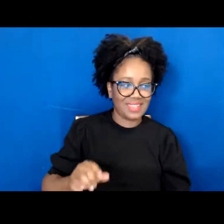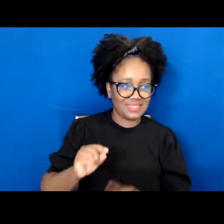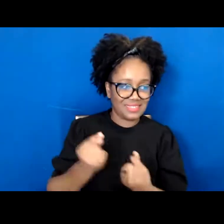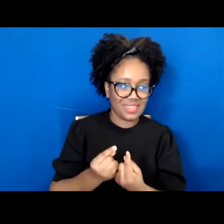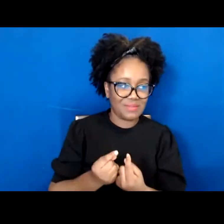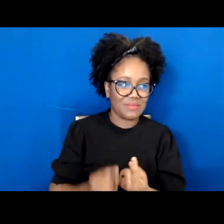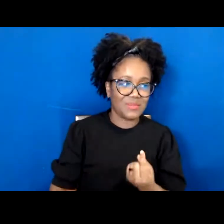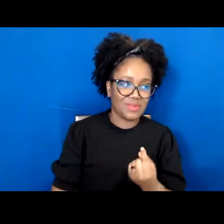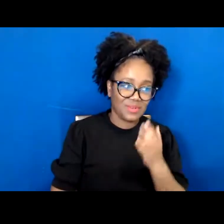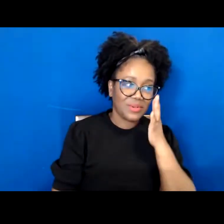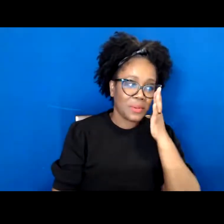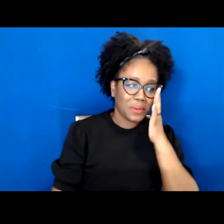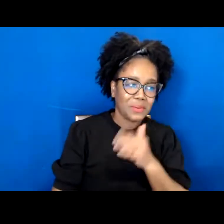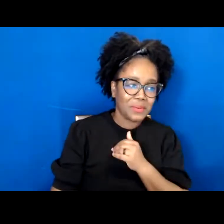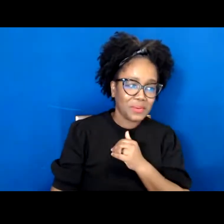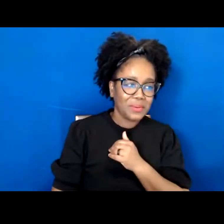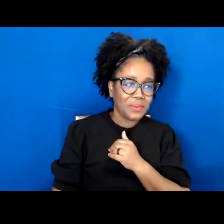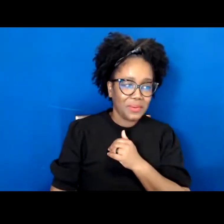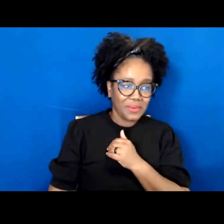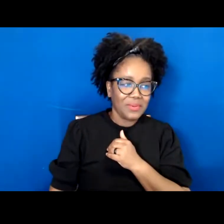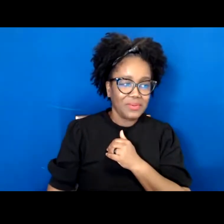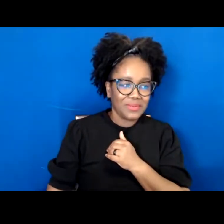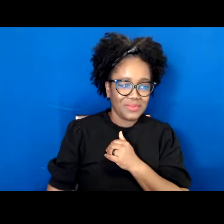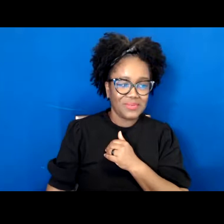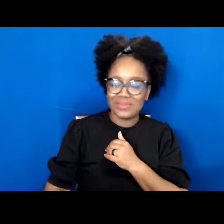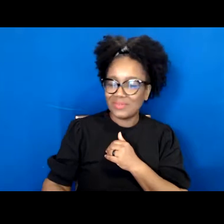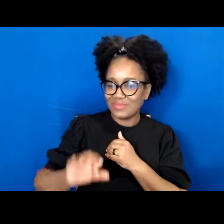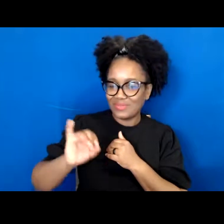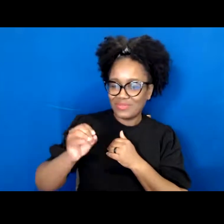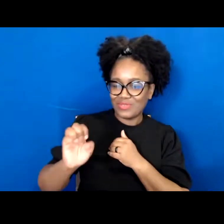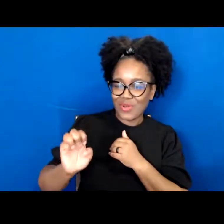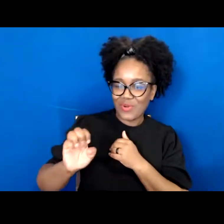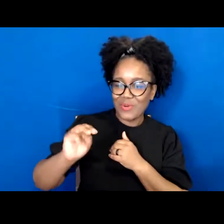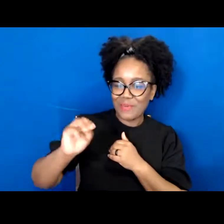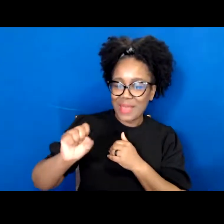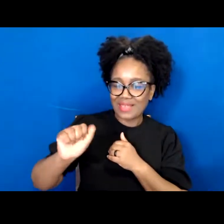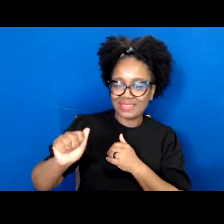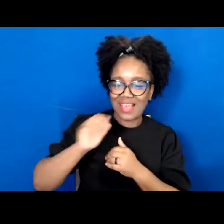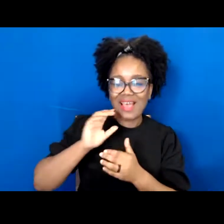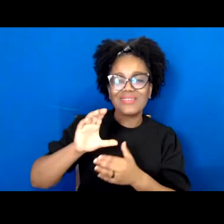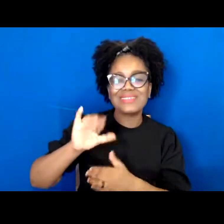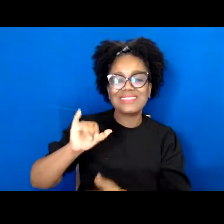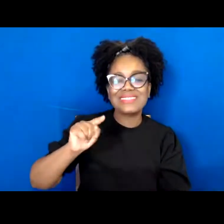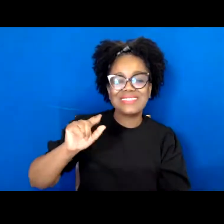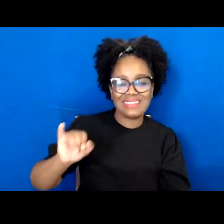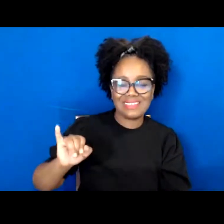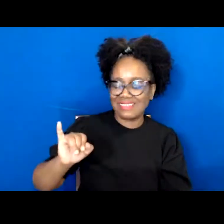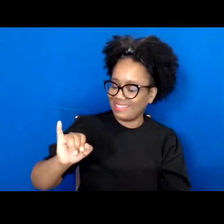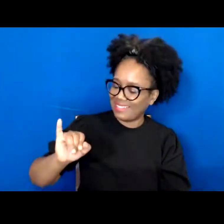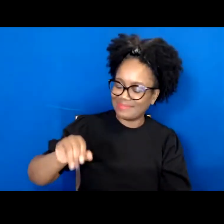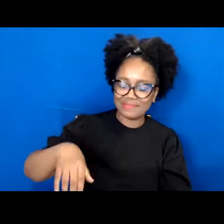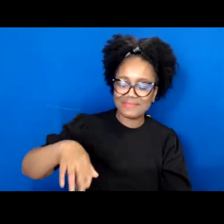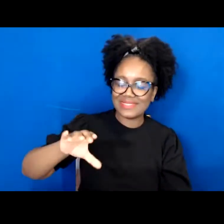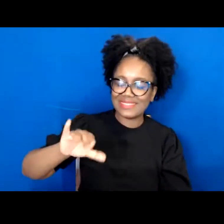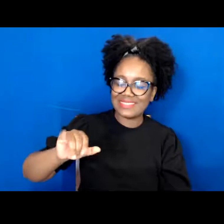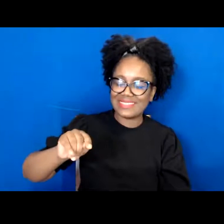our Joe Massa, our CityLit Gladiator, produced these, but we have a program that Inside 180 produced